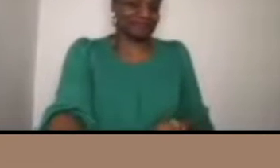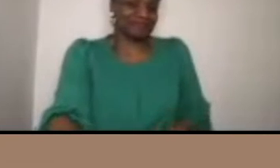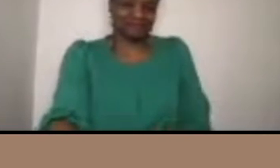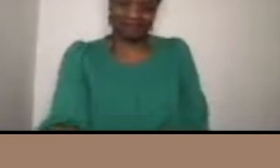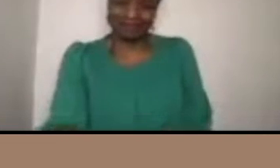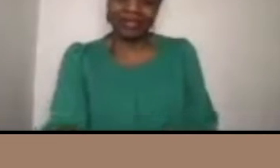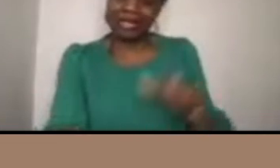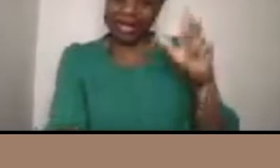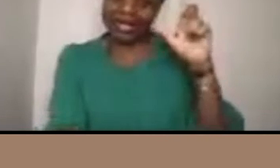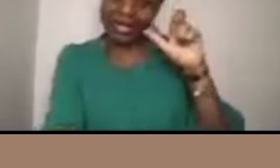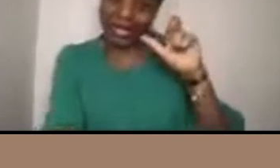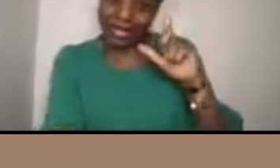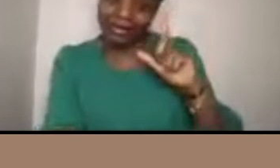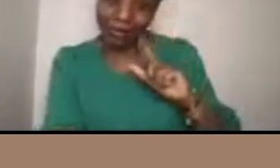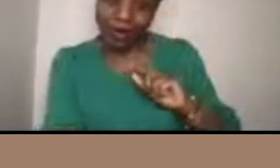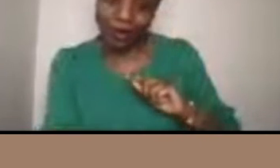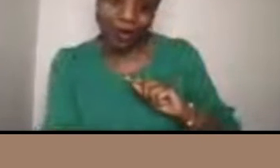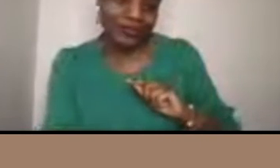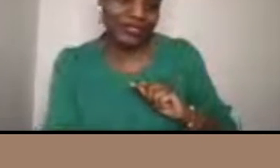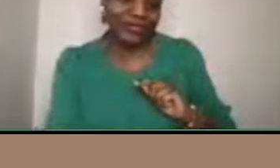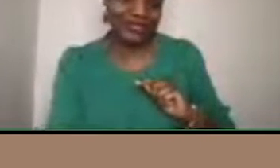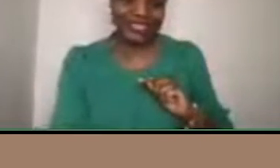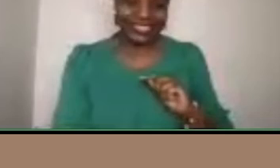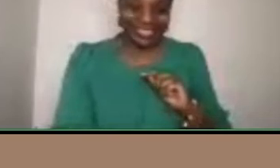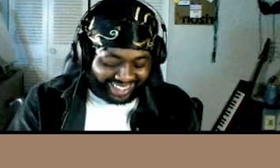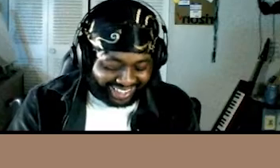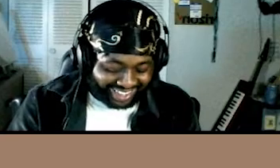I feel like we about to learn a lot Okay, today. cool, cool, cool.